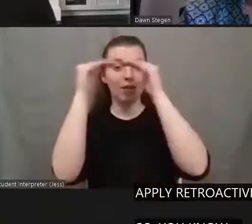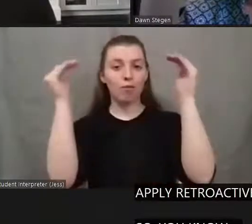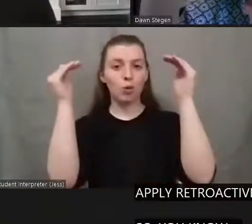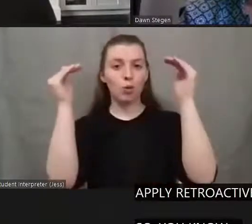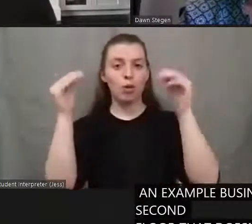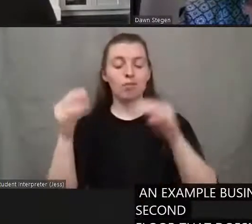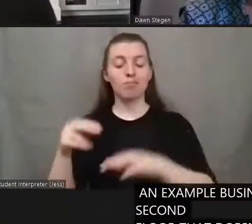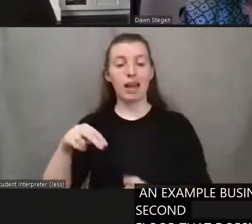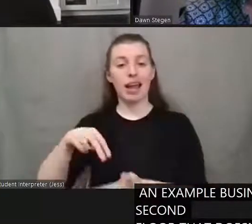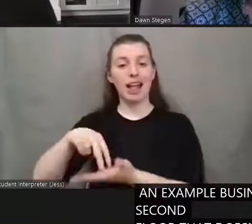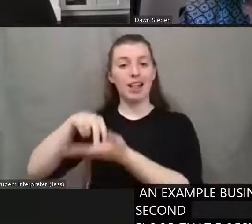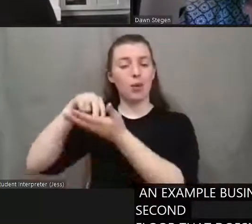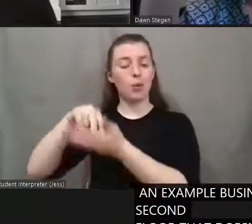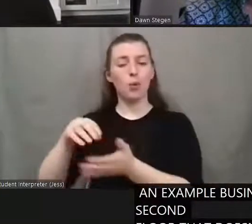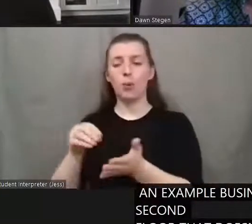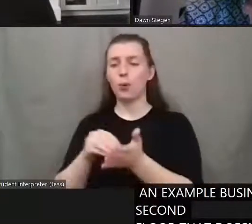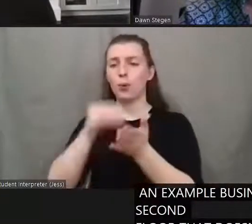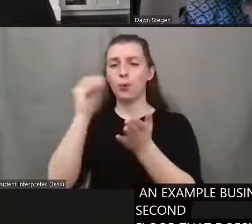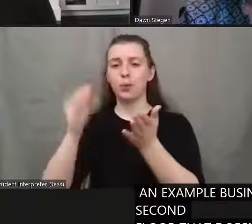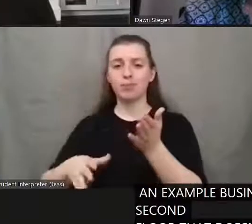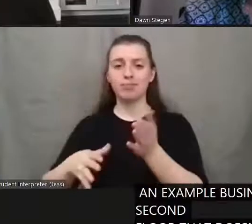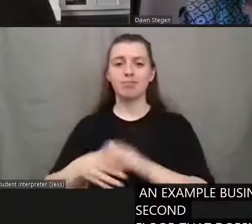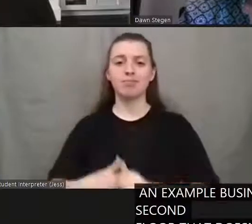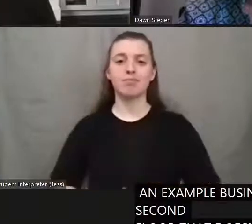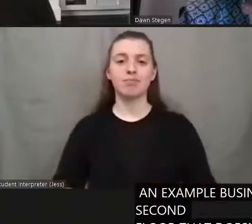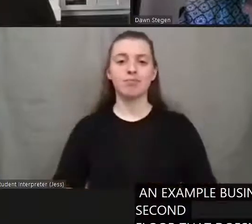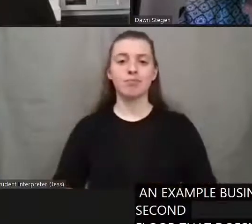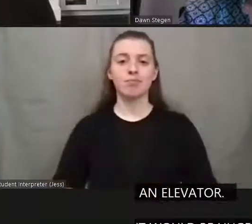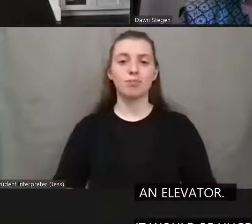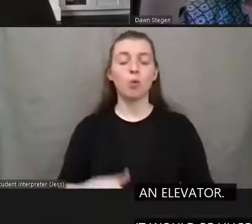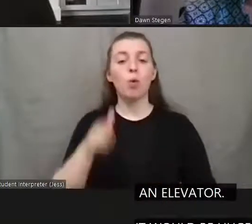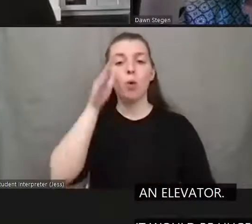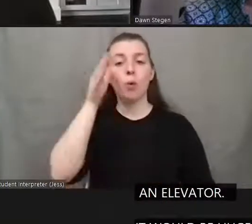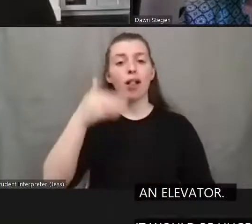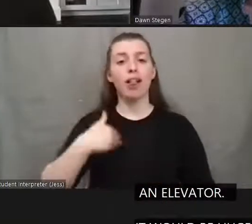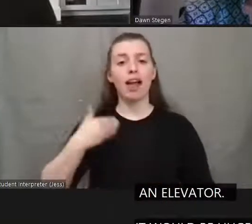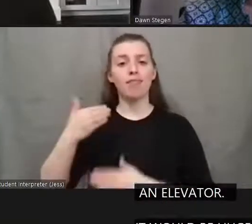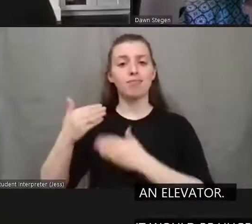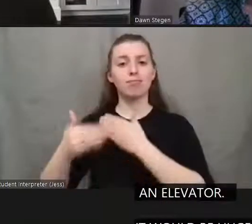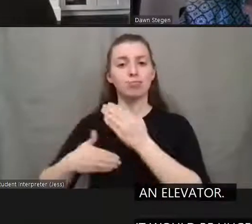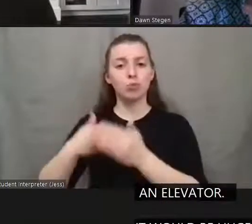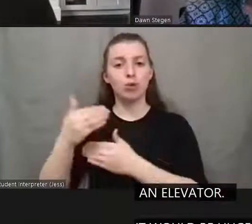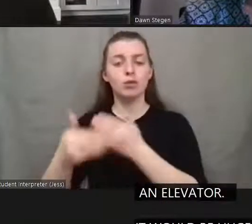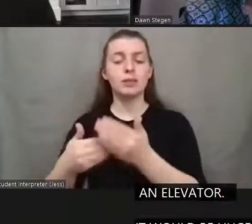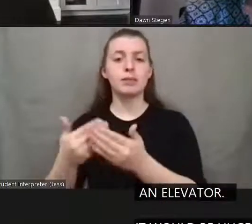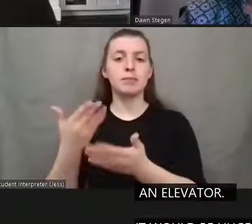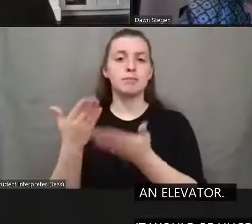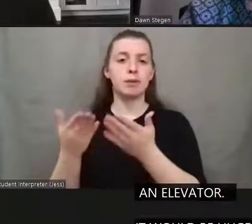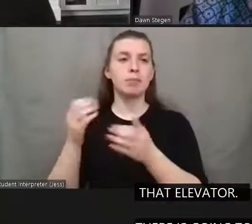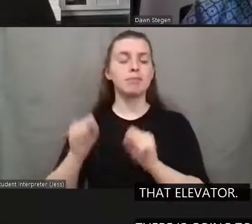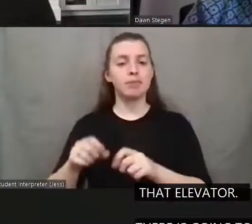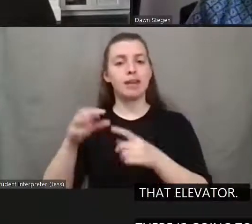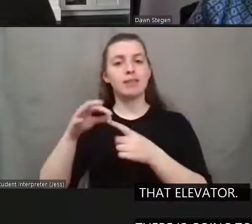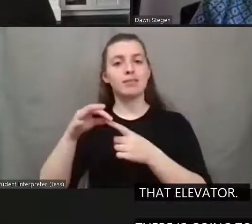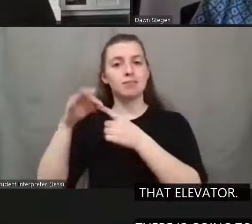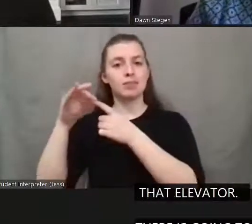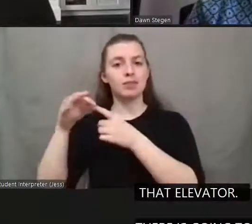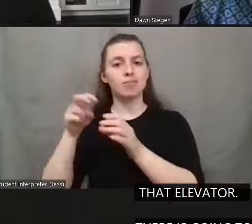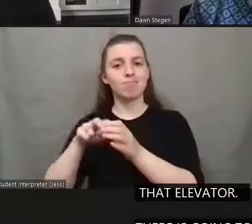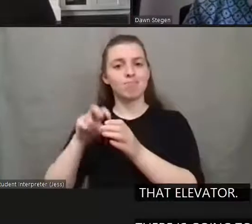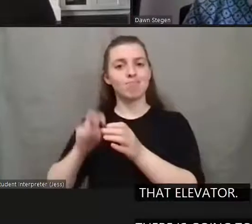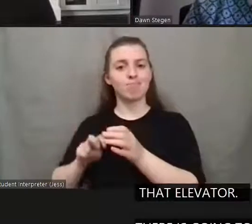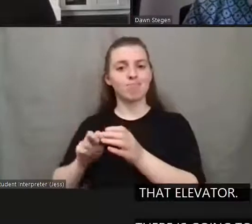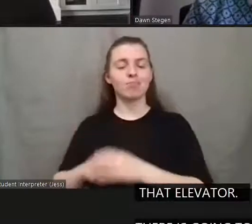that elevator. So there's going to be a process to look at perhaps some businesses that could be exempt. There's going to have to be a process involved with